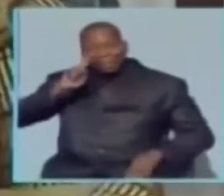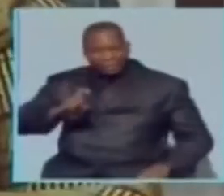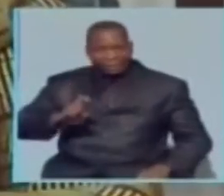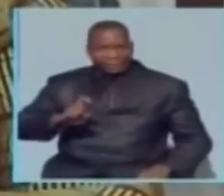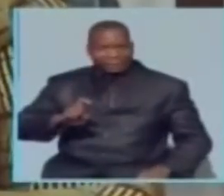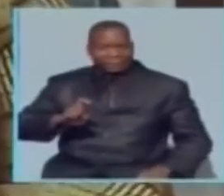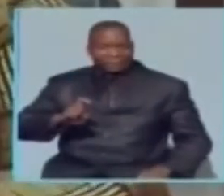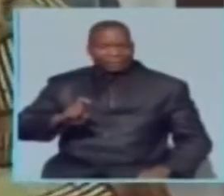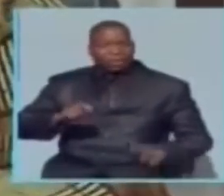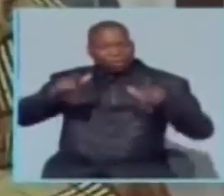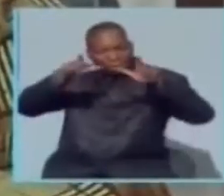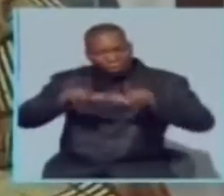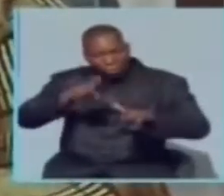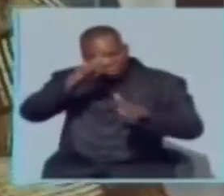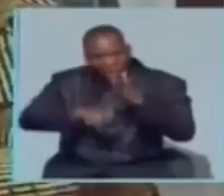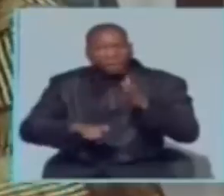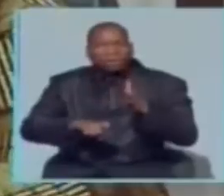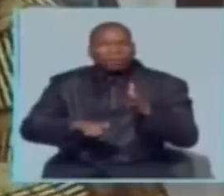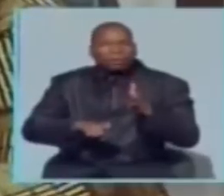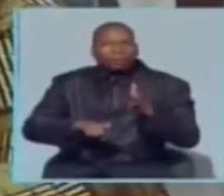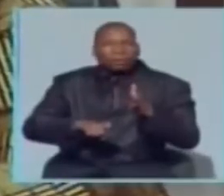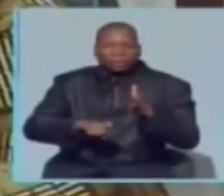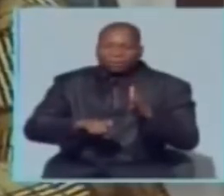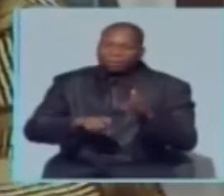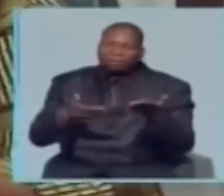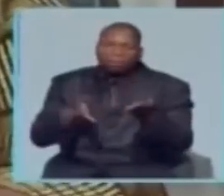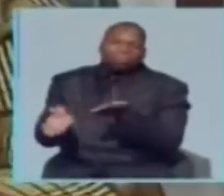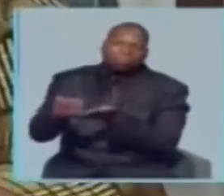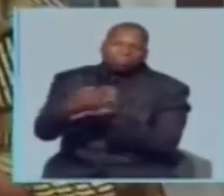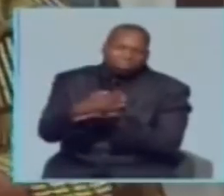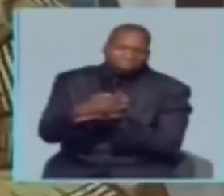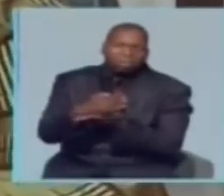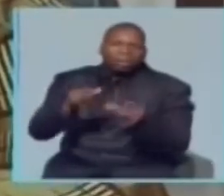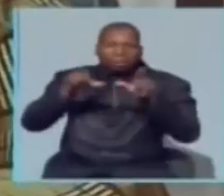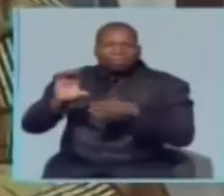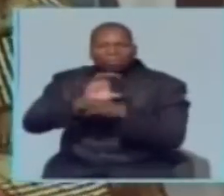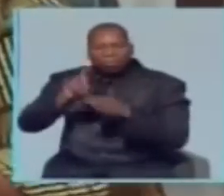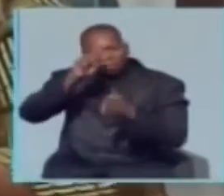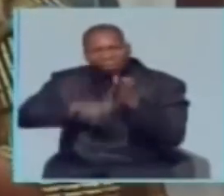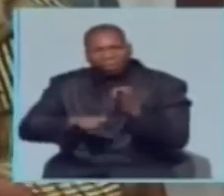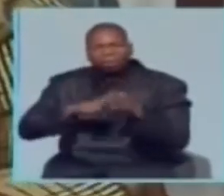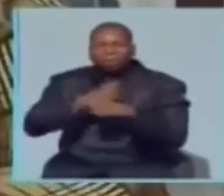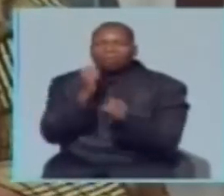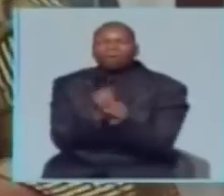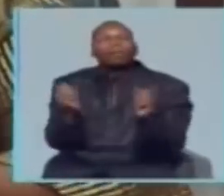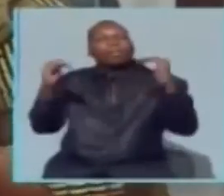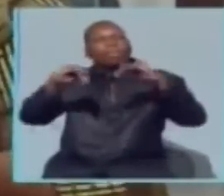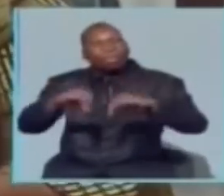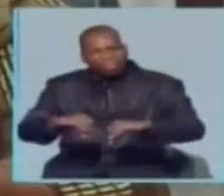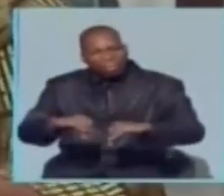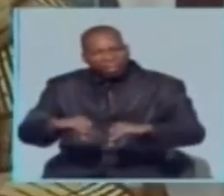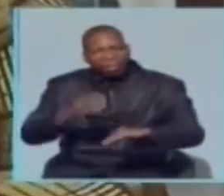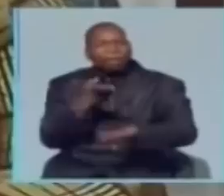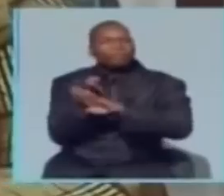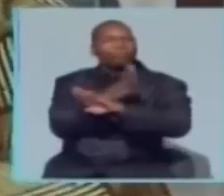oil prices are being eroded by low copper prices, meaning that government is the revenue it used to